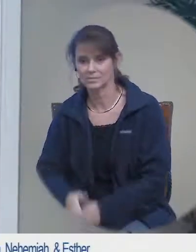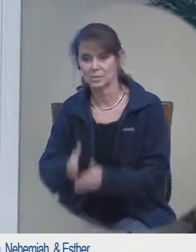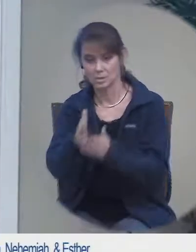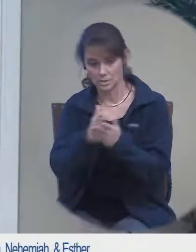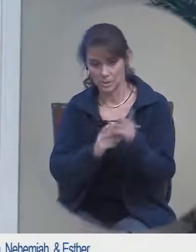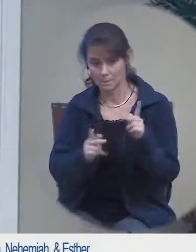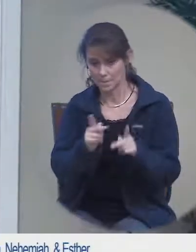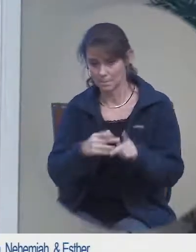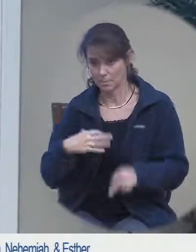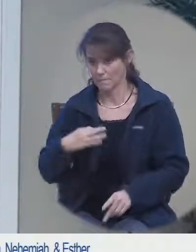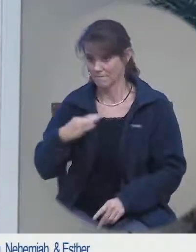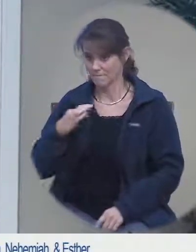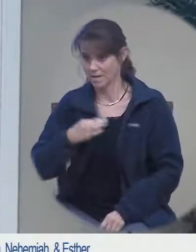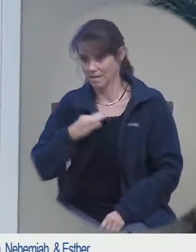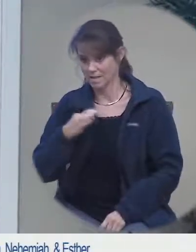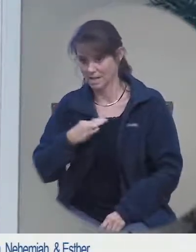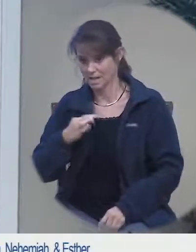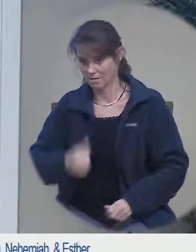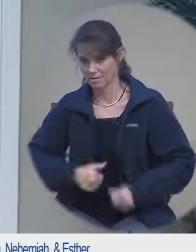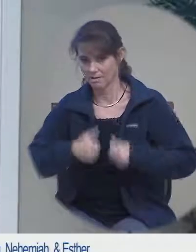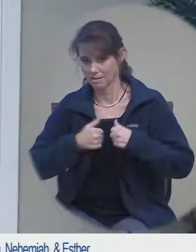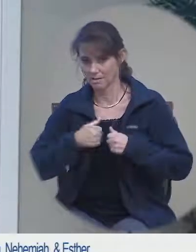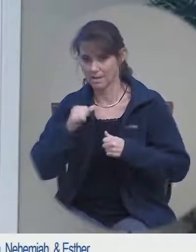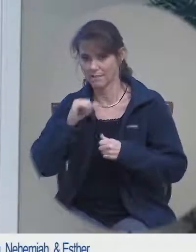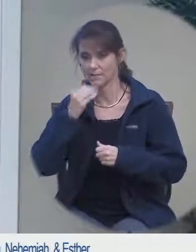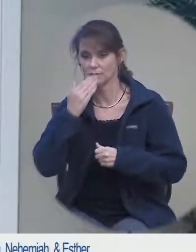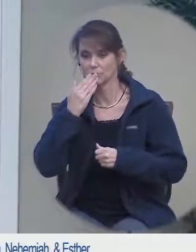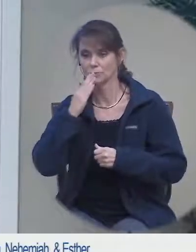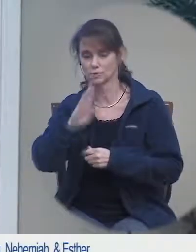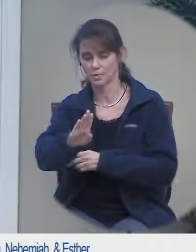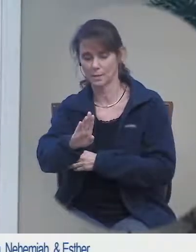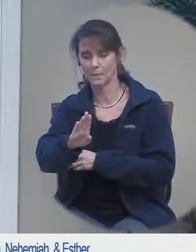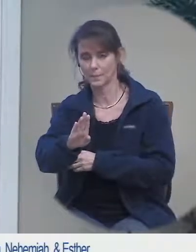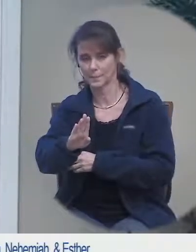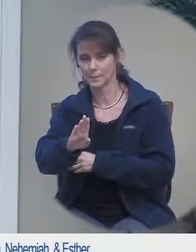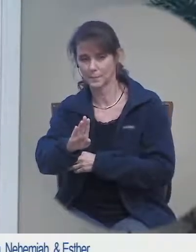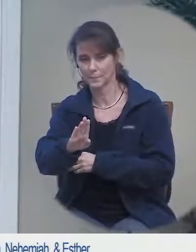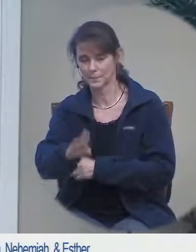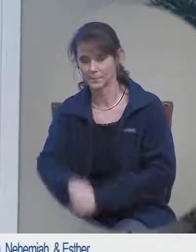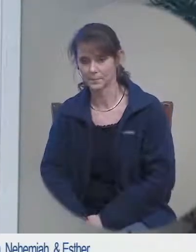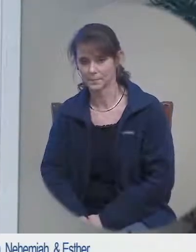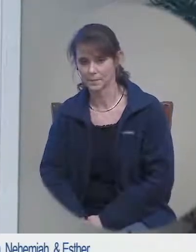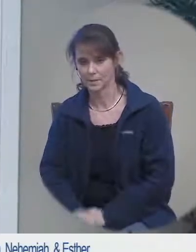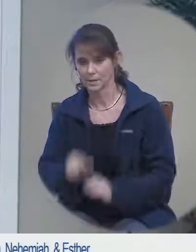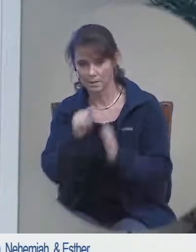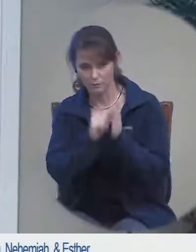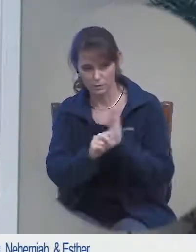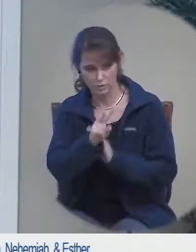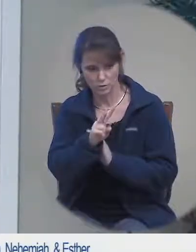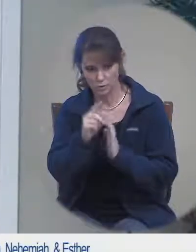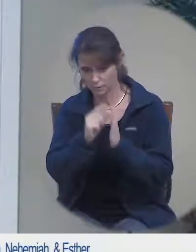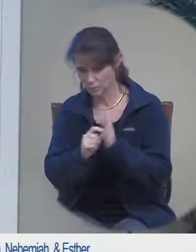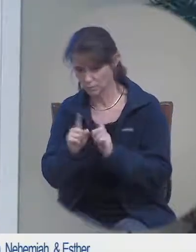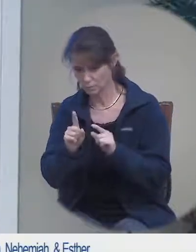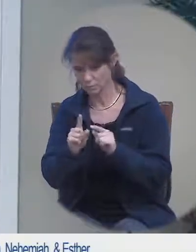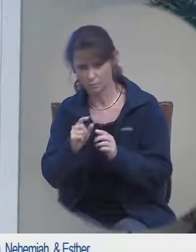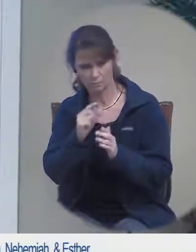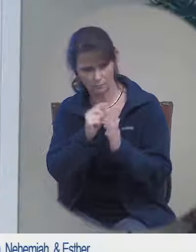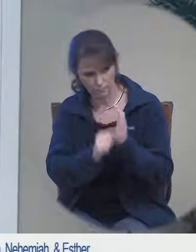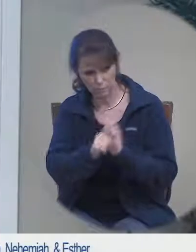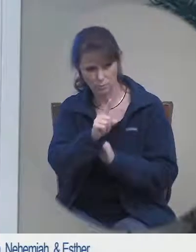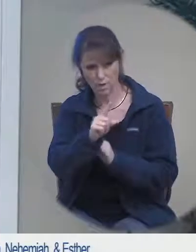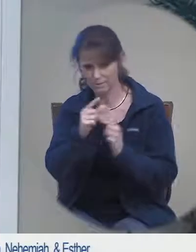Jerusalem. You notice what it says? Verse 2 and the connection between verse 2 and verse 1 is a little unclear. Did we have some